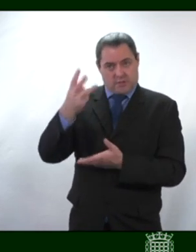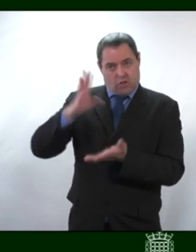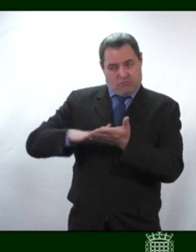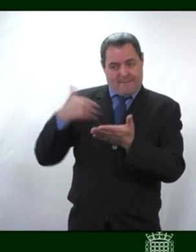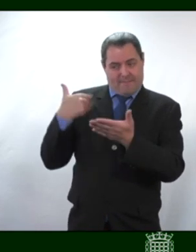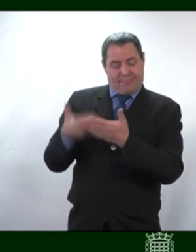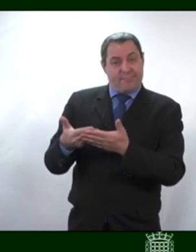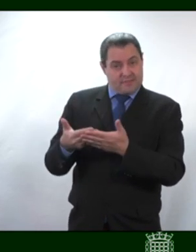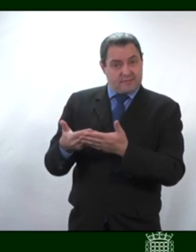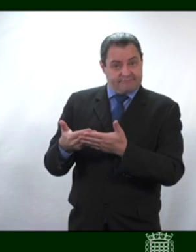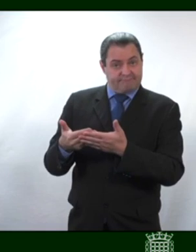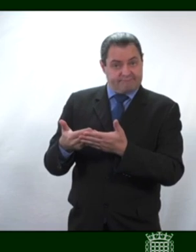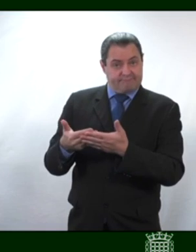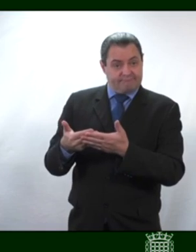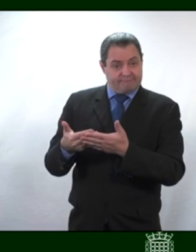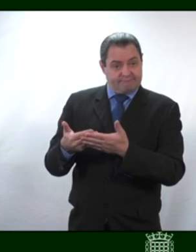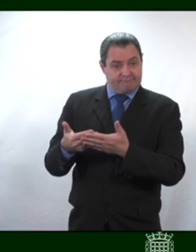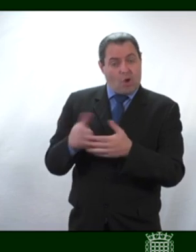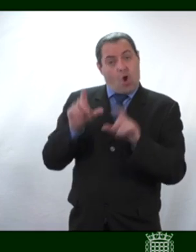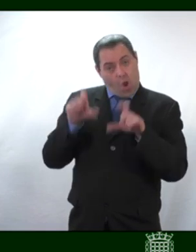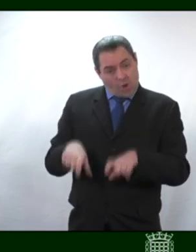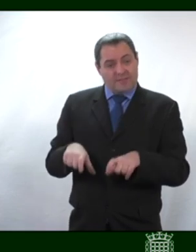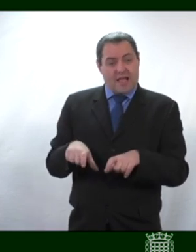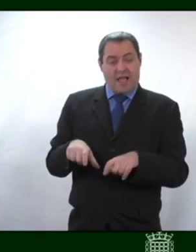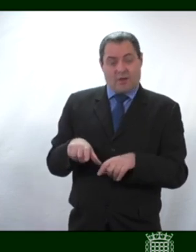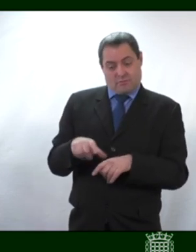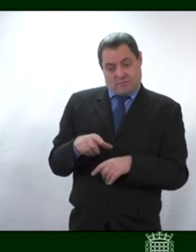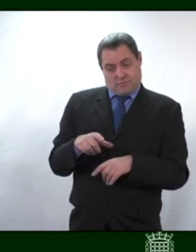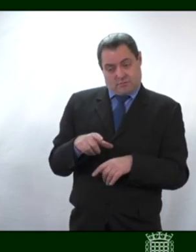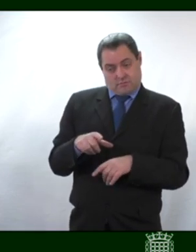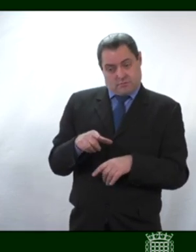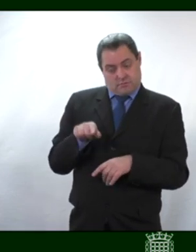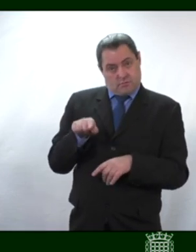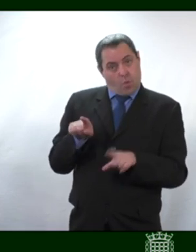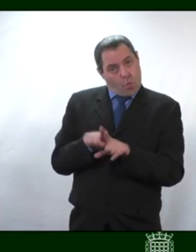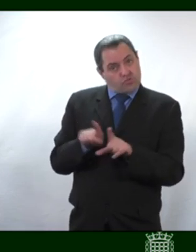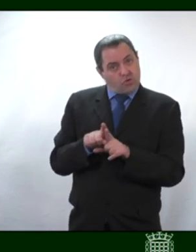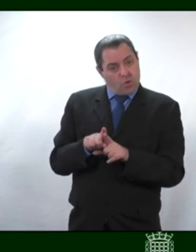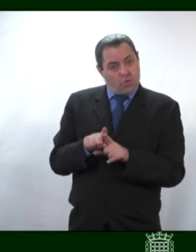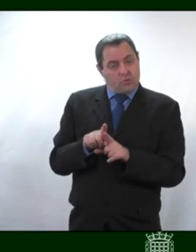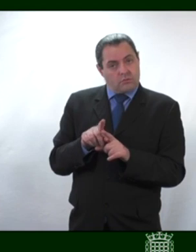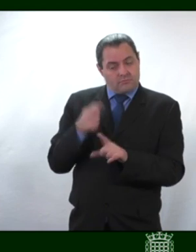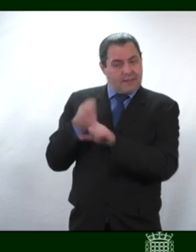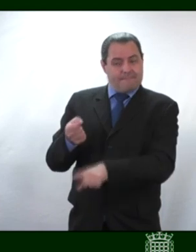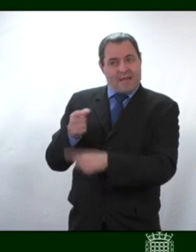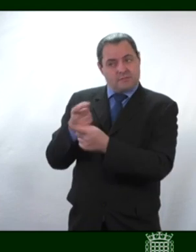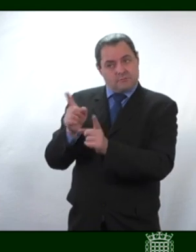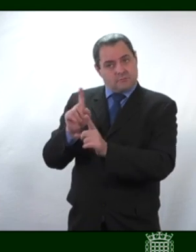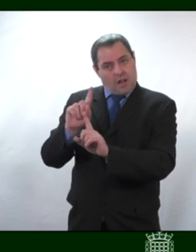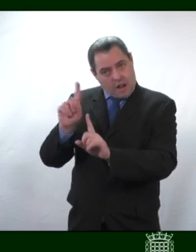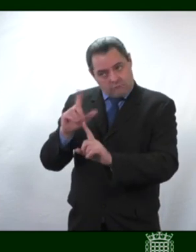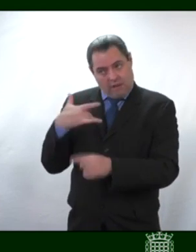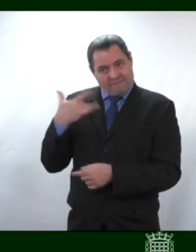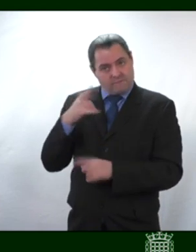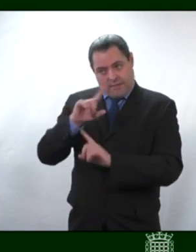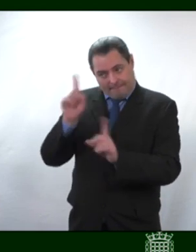it to my right honourable friend, the lockdowns themselves cost lives as well as livelihoods, that they have a